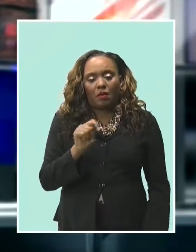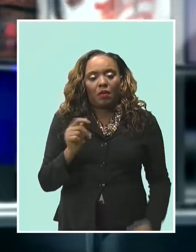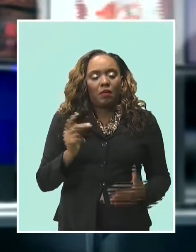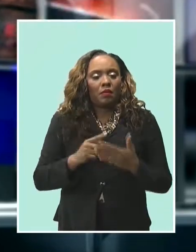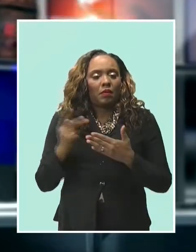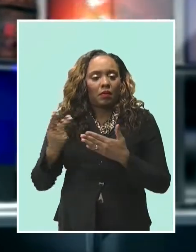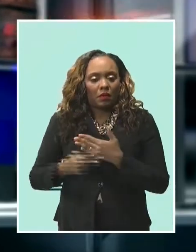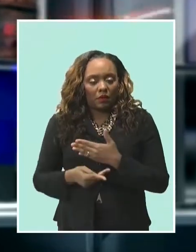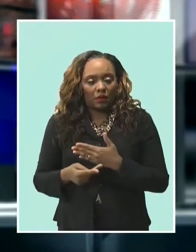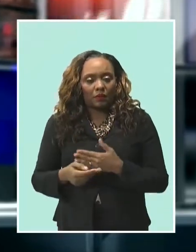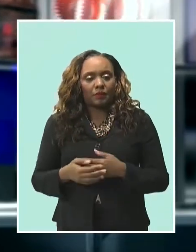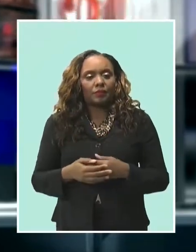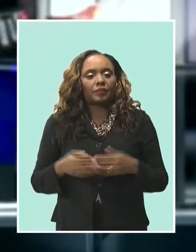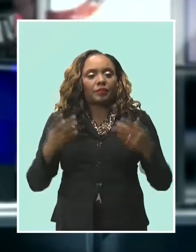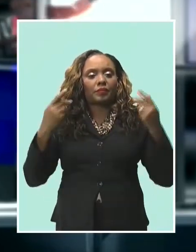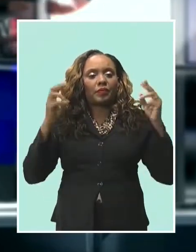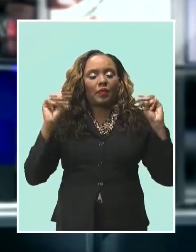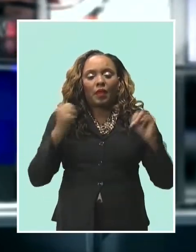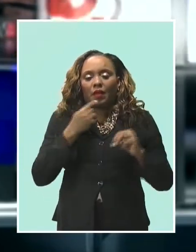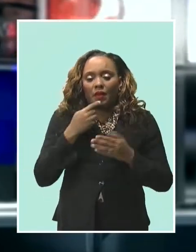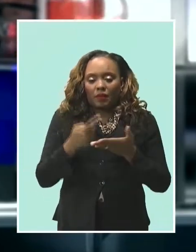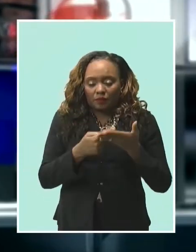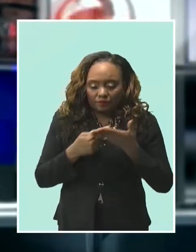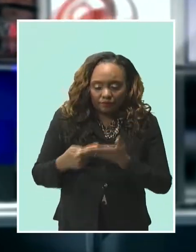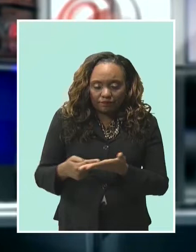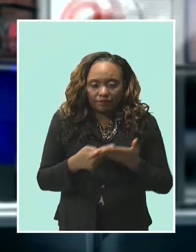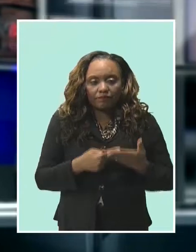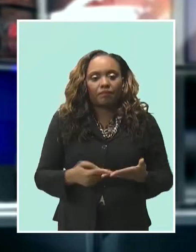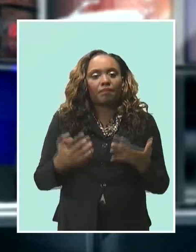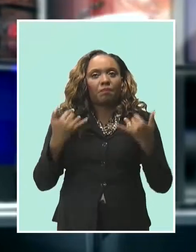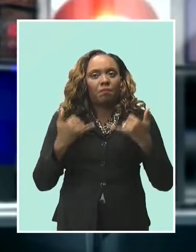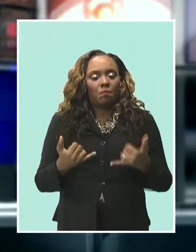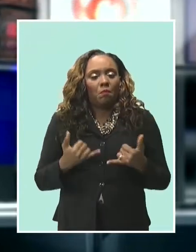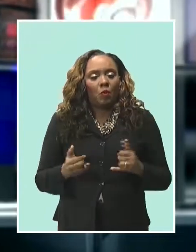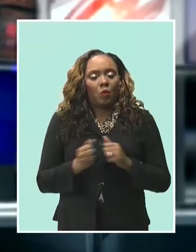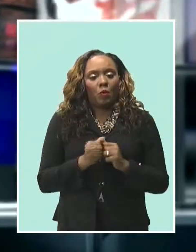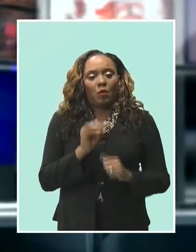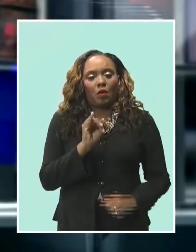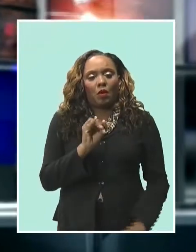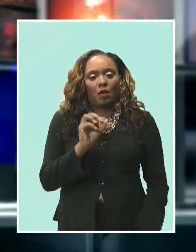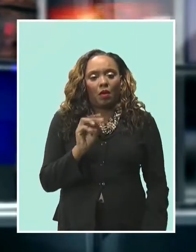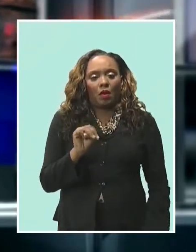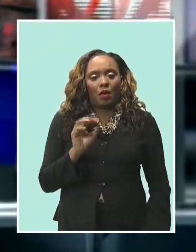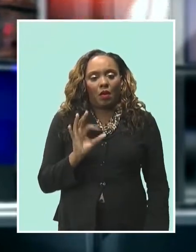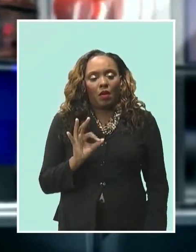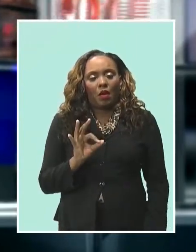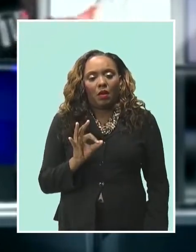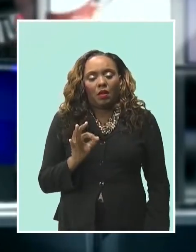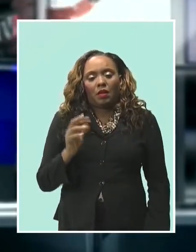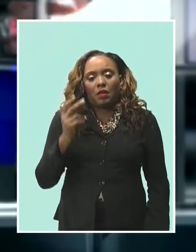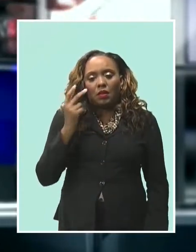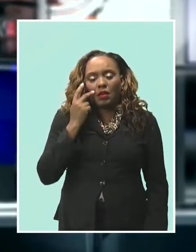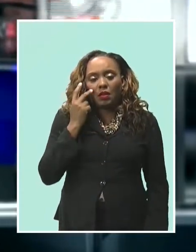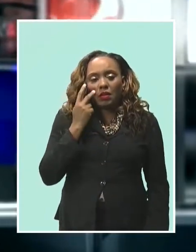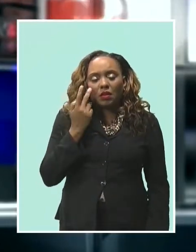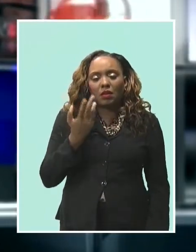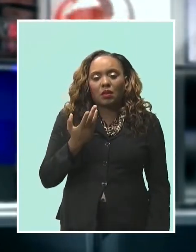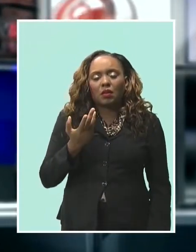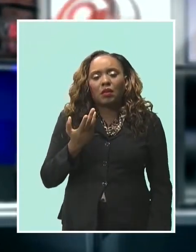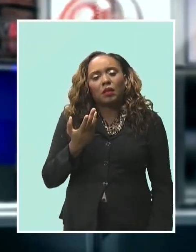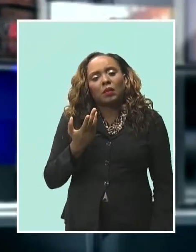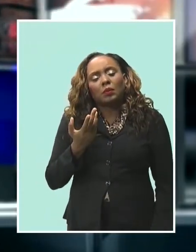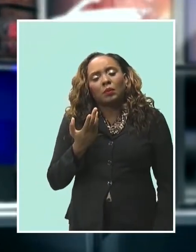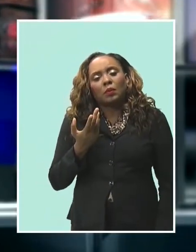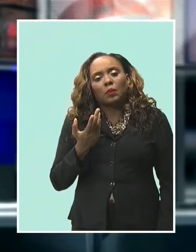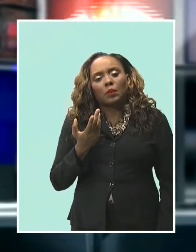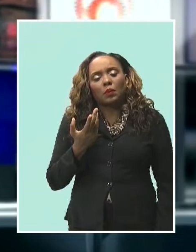Fund. The Prime Minister did say that discussions are being had with the IMF just to get a sense of where Barbados is, to see whether,